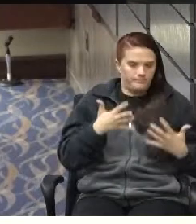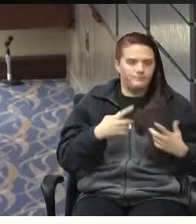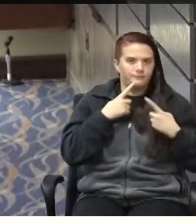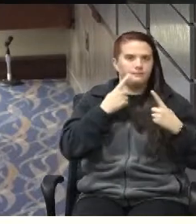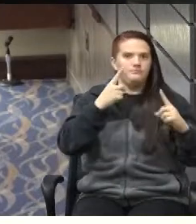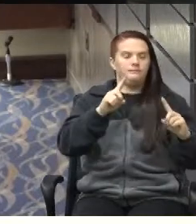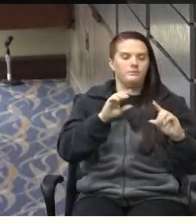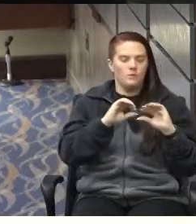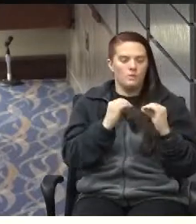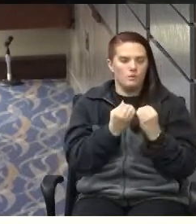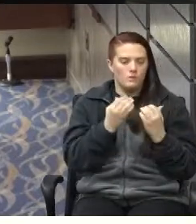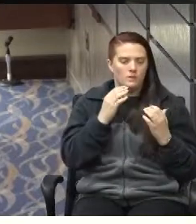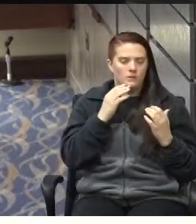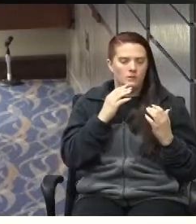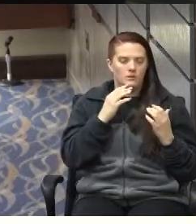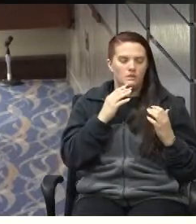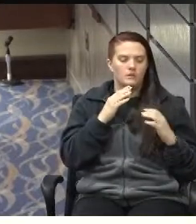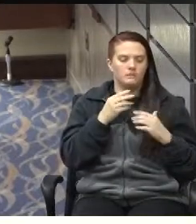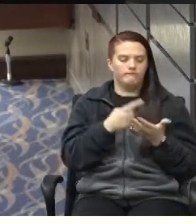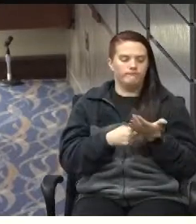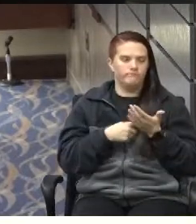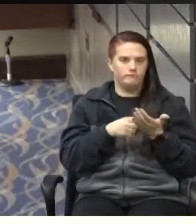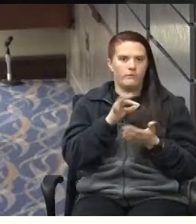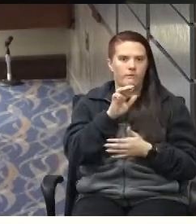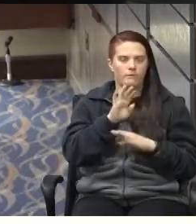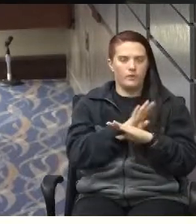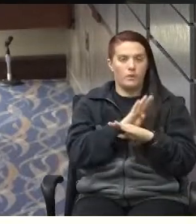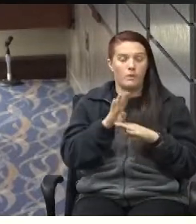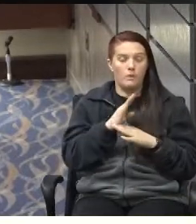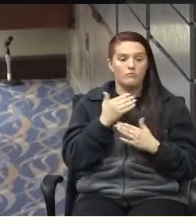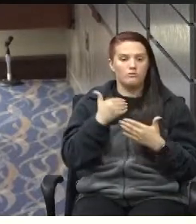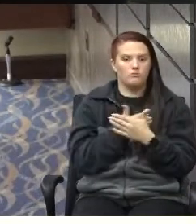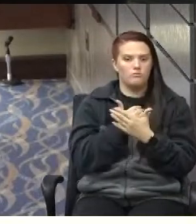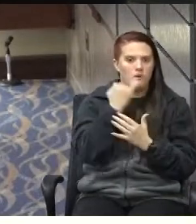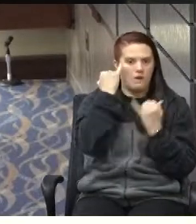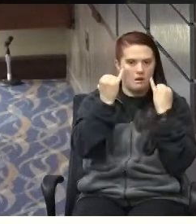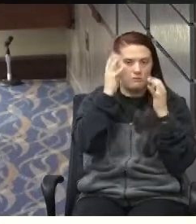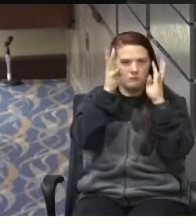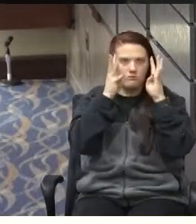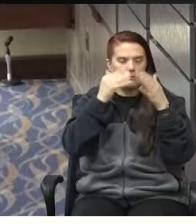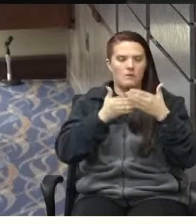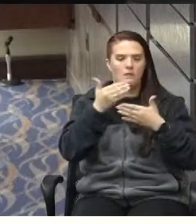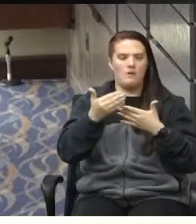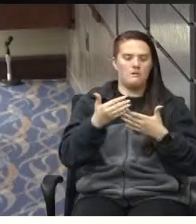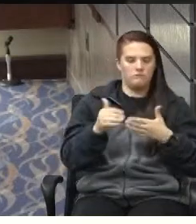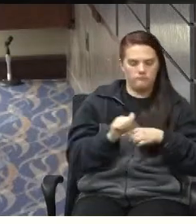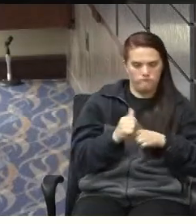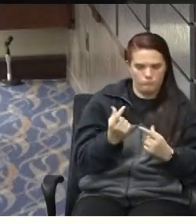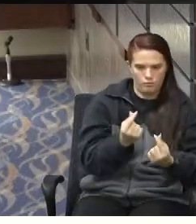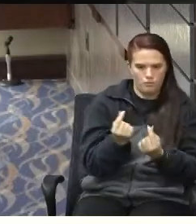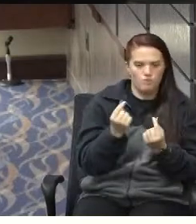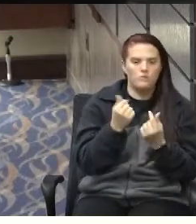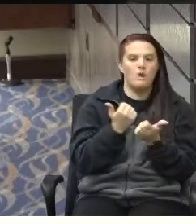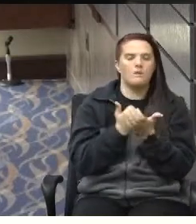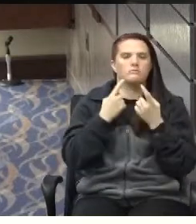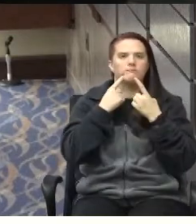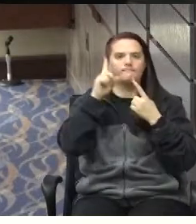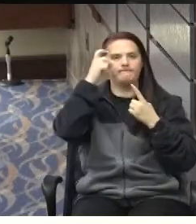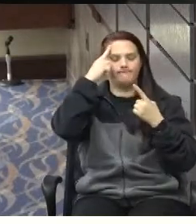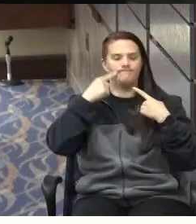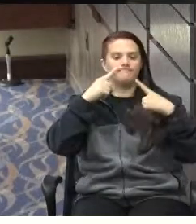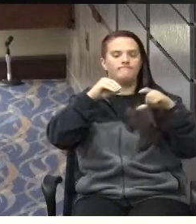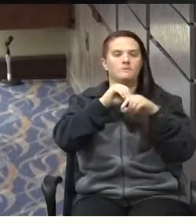effectiveness consulting firm that brings fresh ideas, innovation, and next practices to help government succeed in the 21st